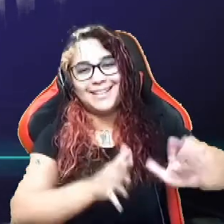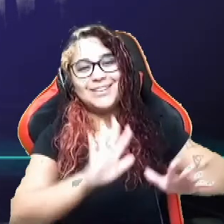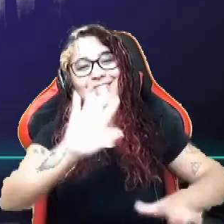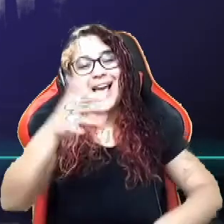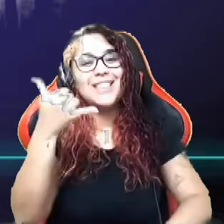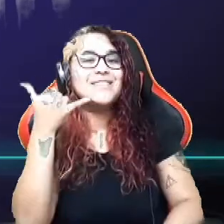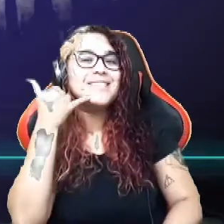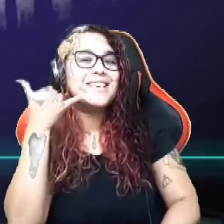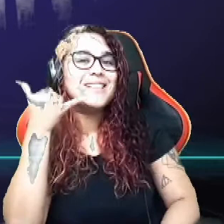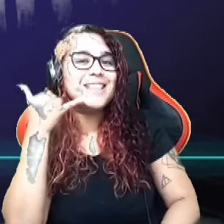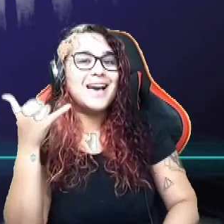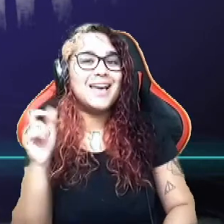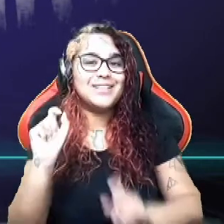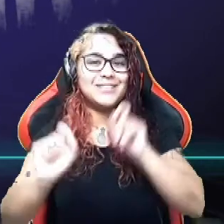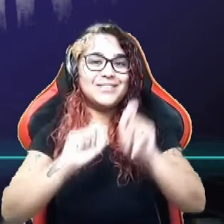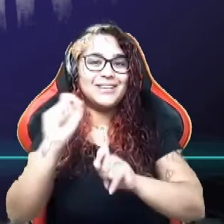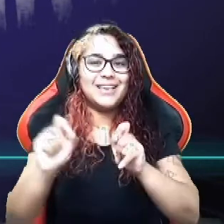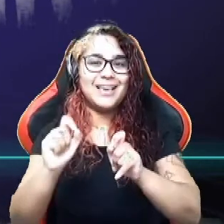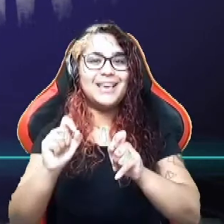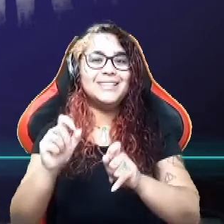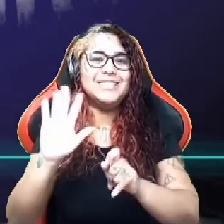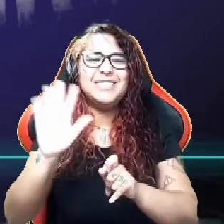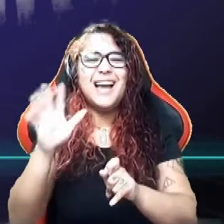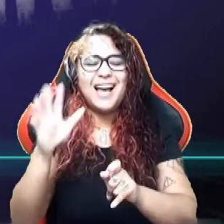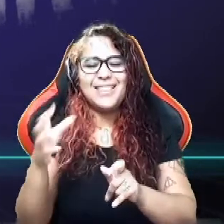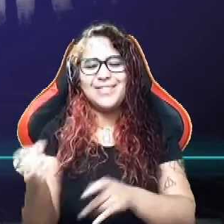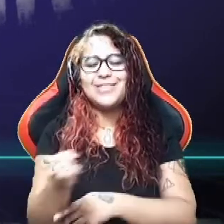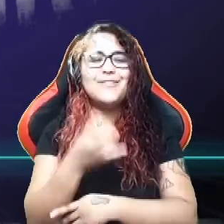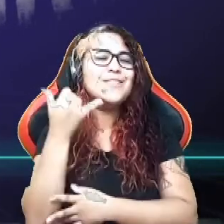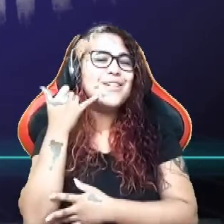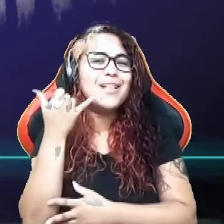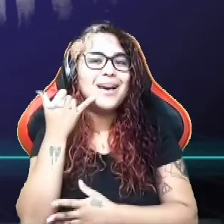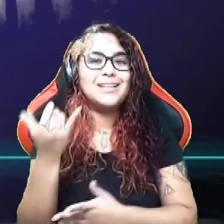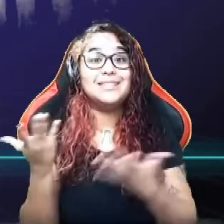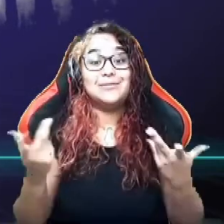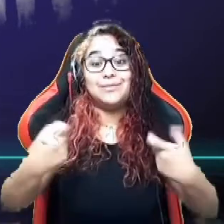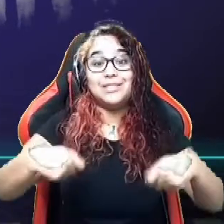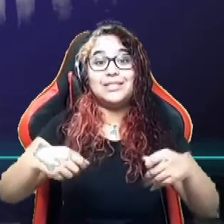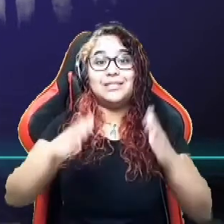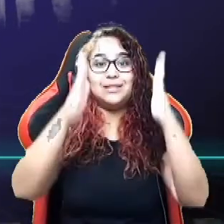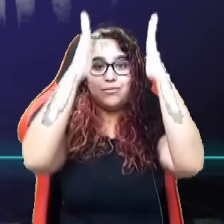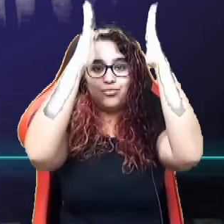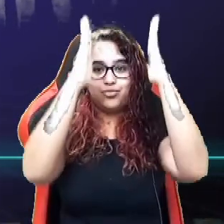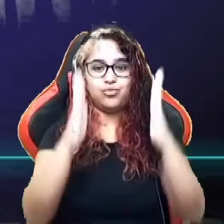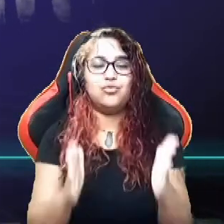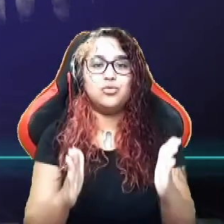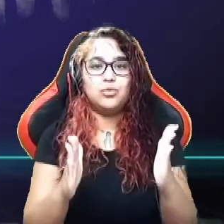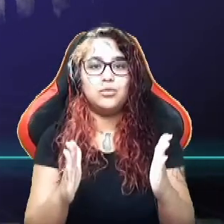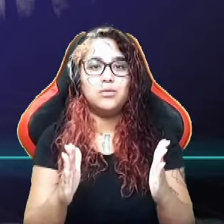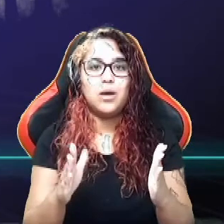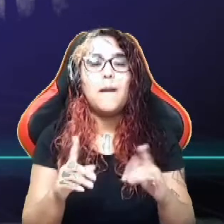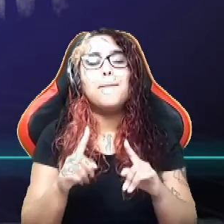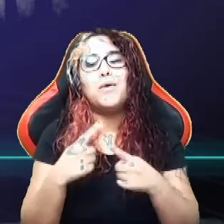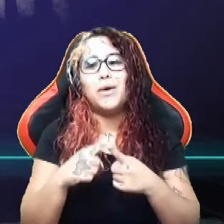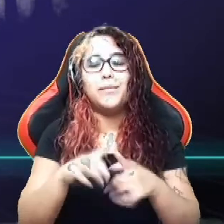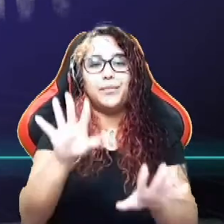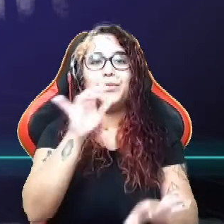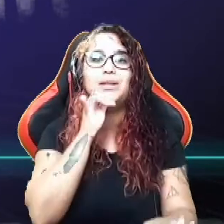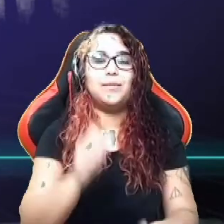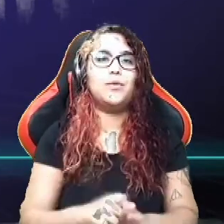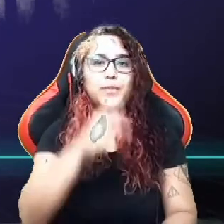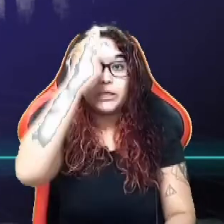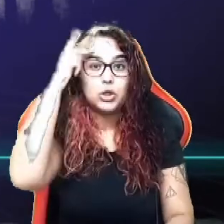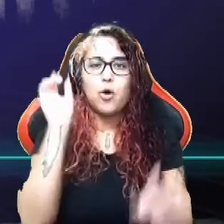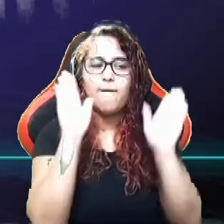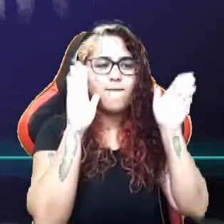TikTok has been created like that as a platform. In gaming is a different category, but